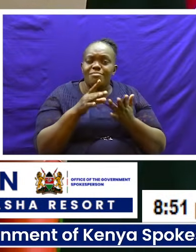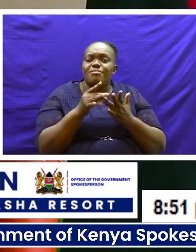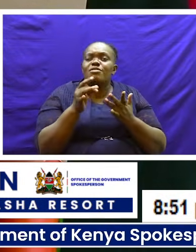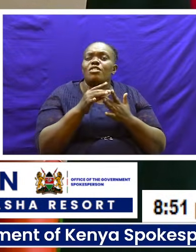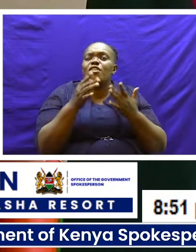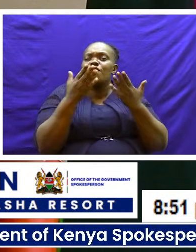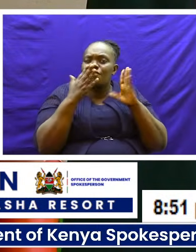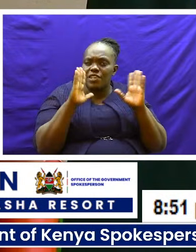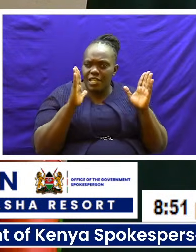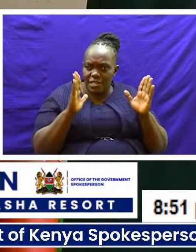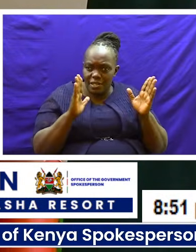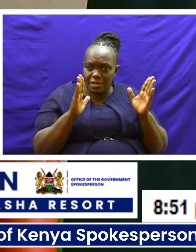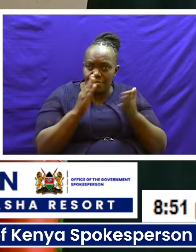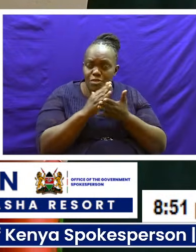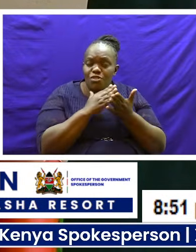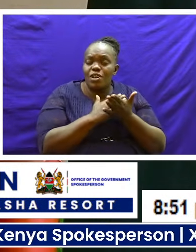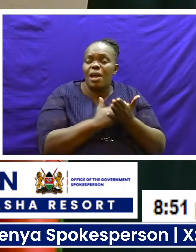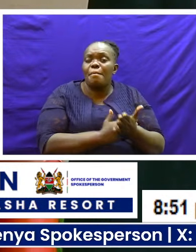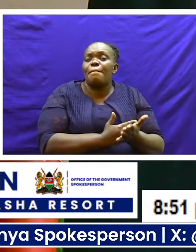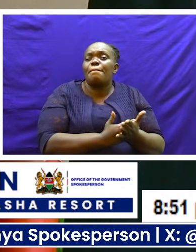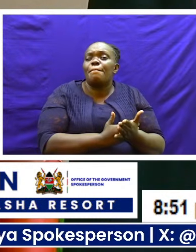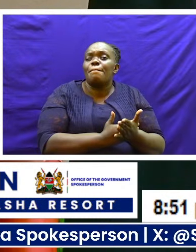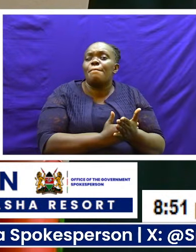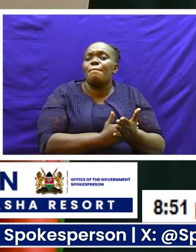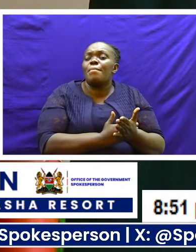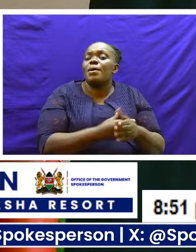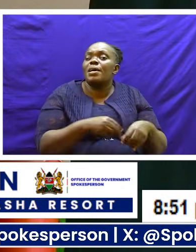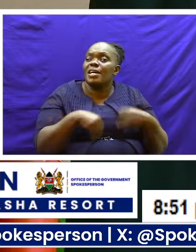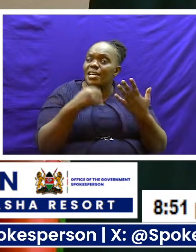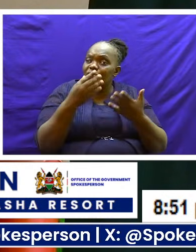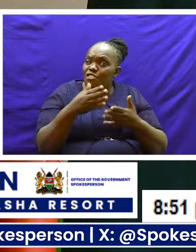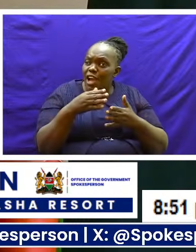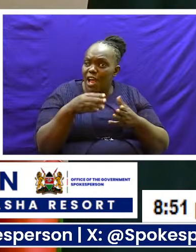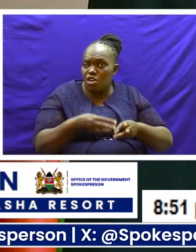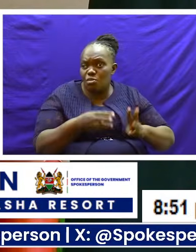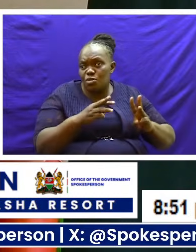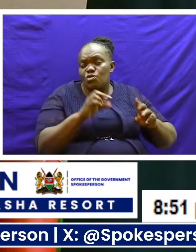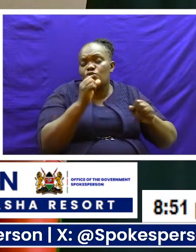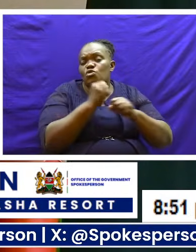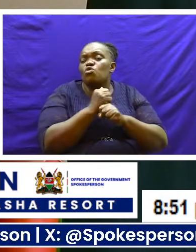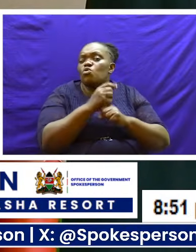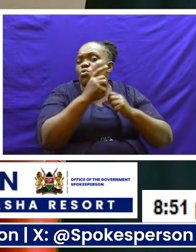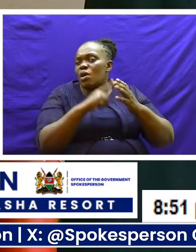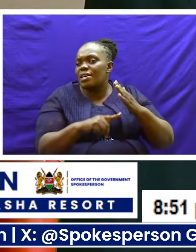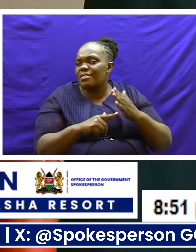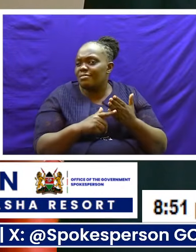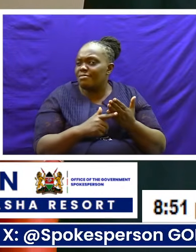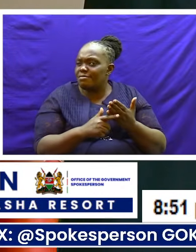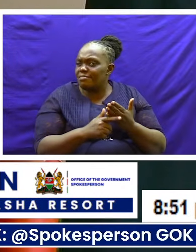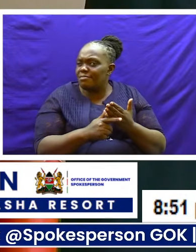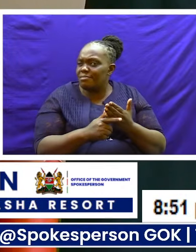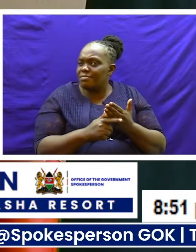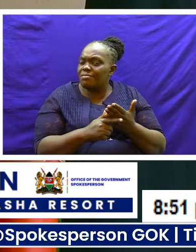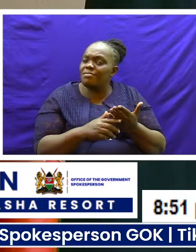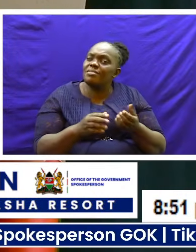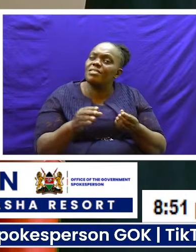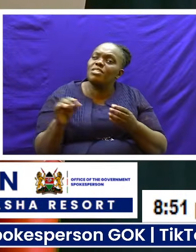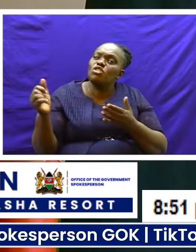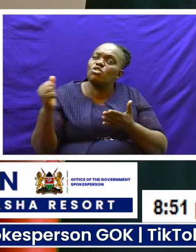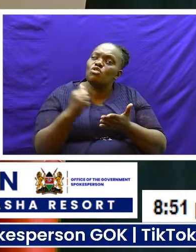selected program, we give you an opportunity to do what we call